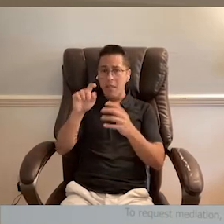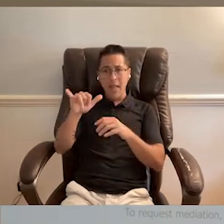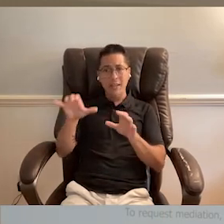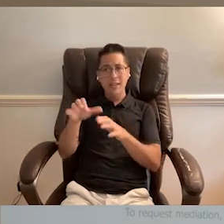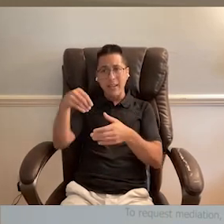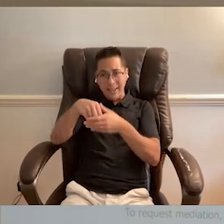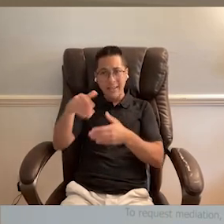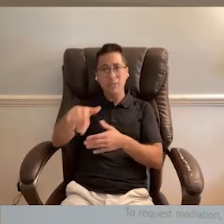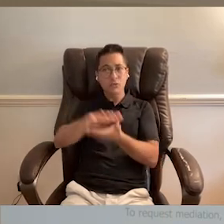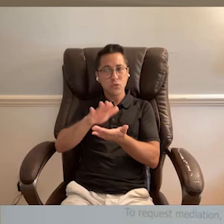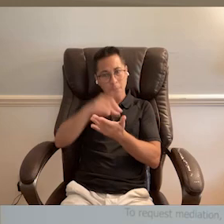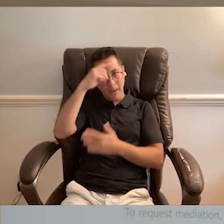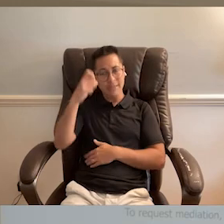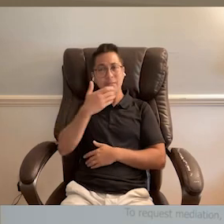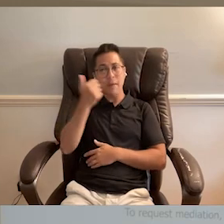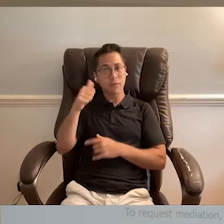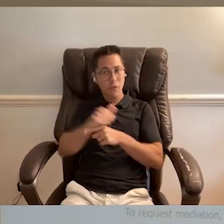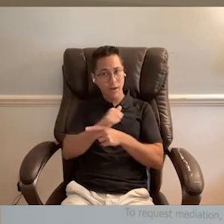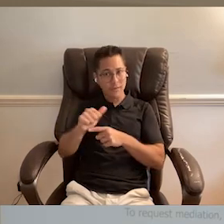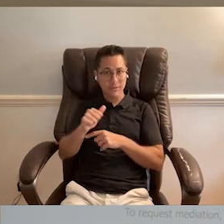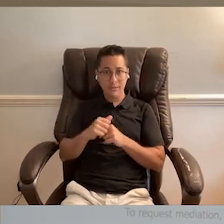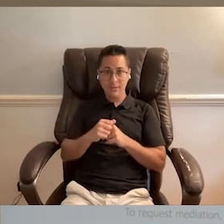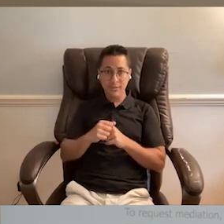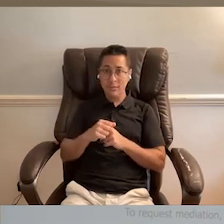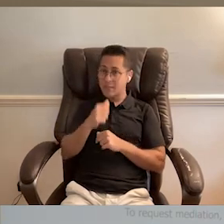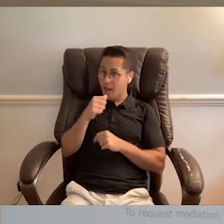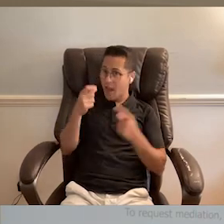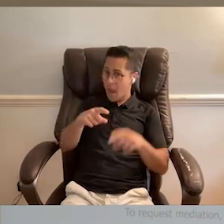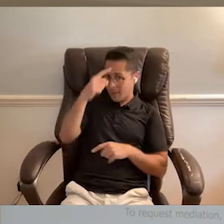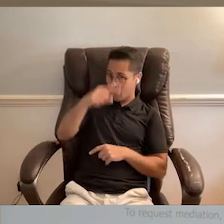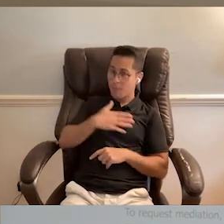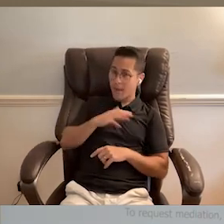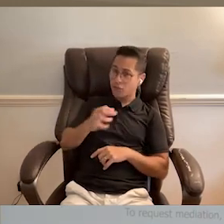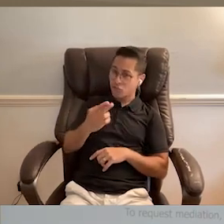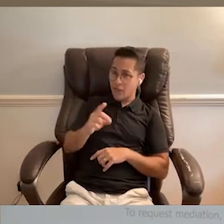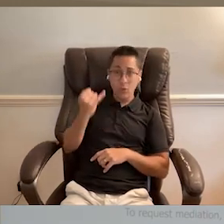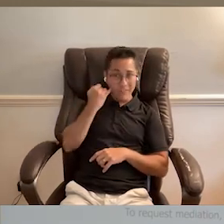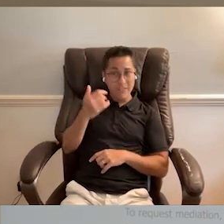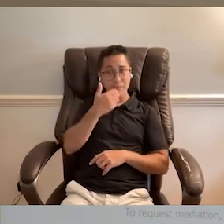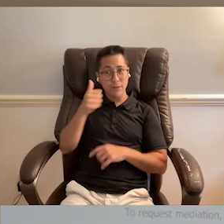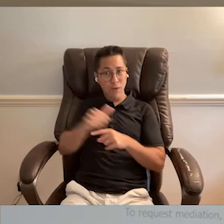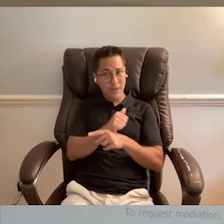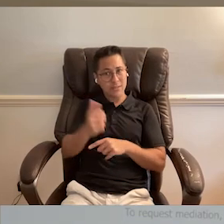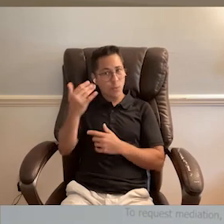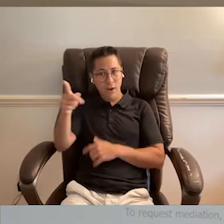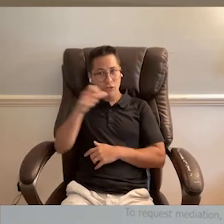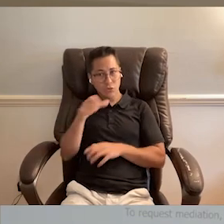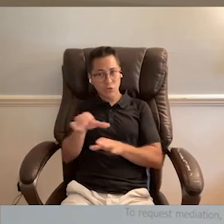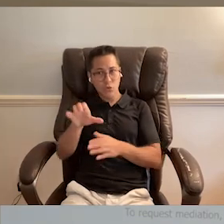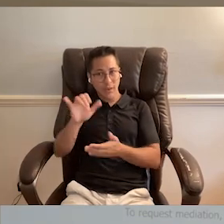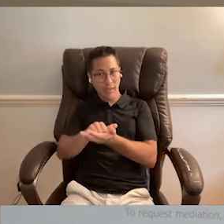best practice. It's not happening for my child, so if it's best practice, why aren't you doing it? Again,